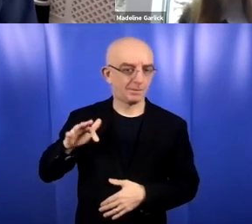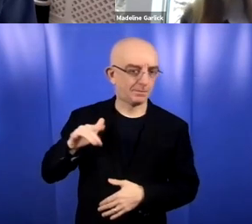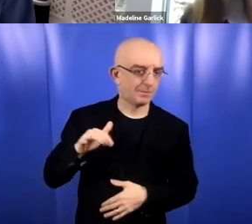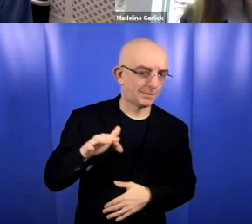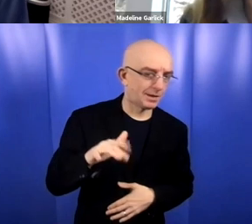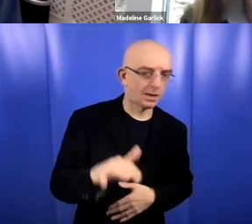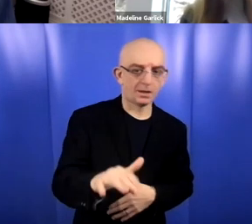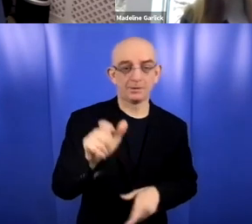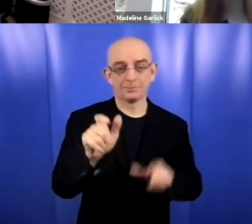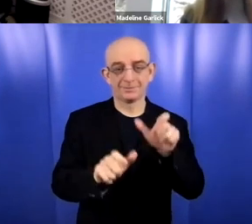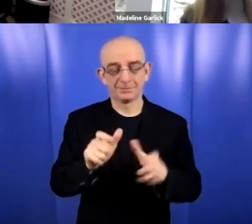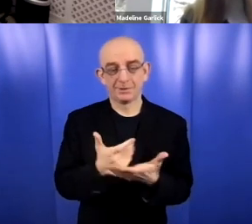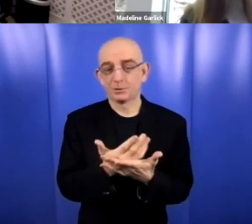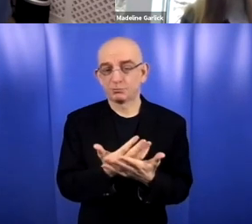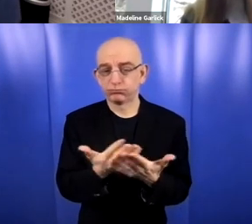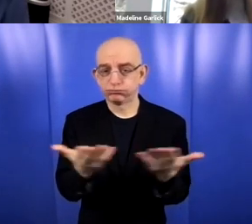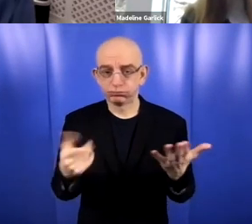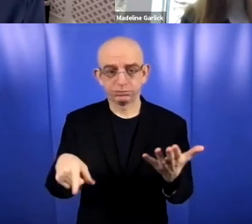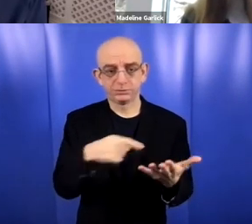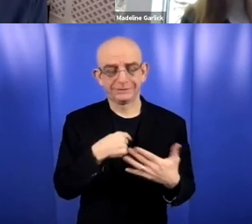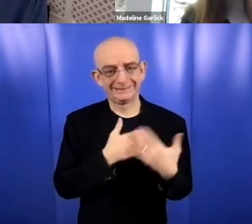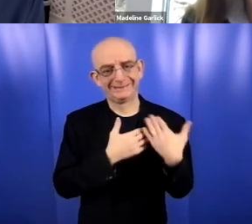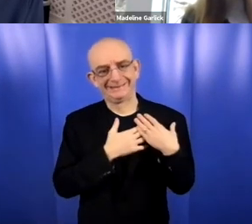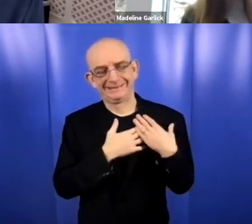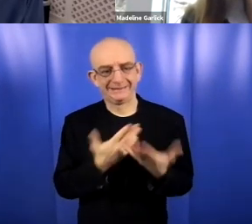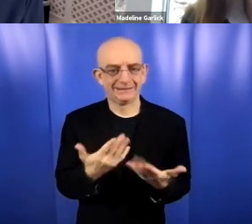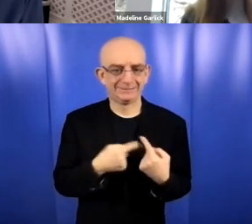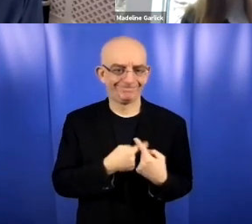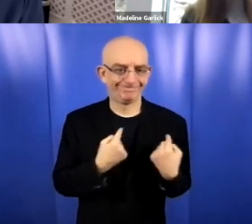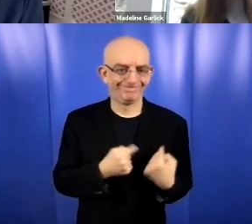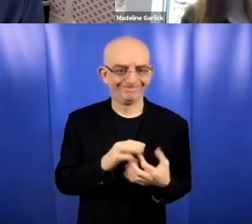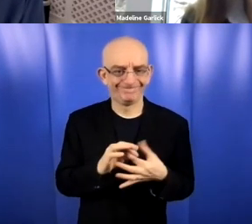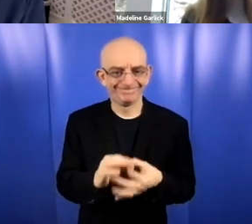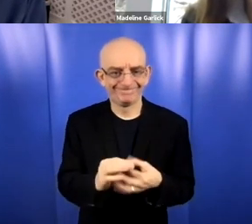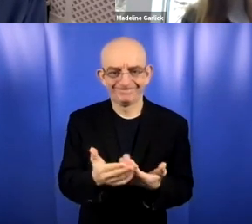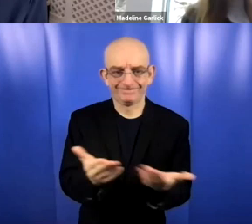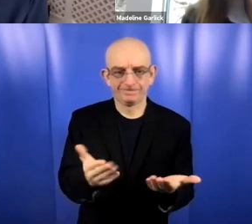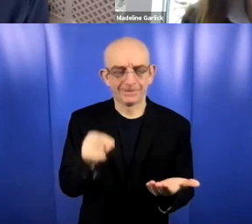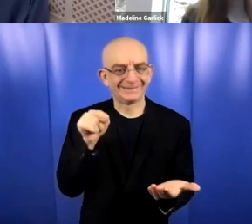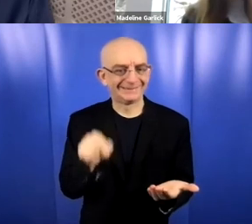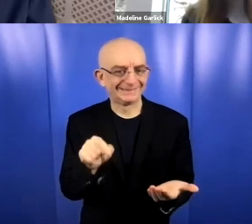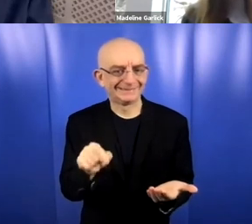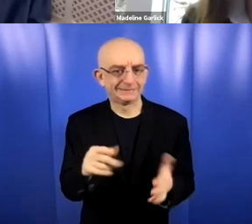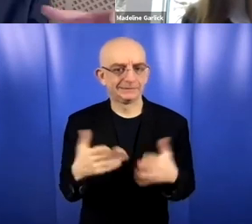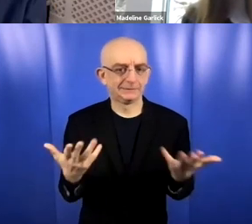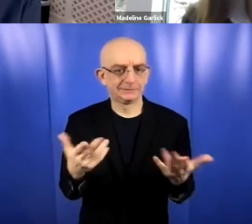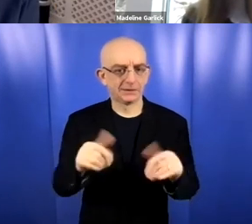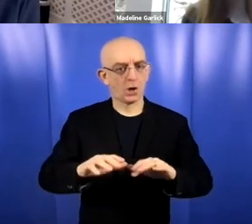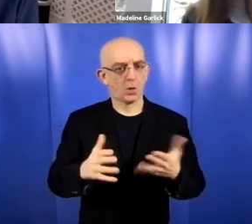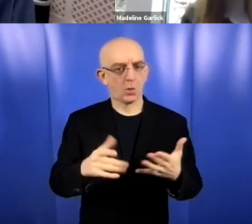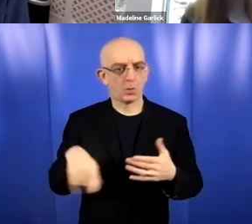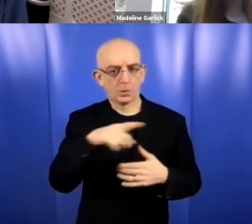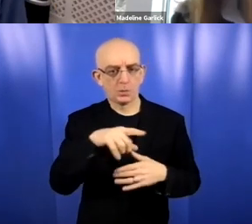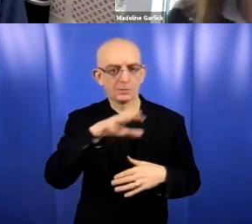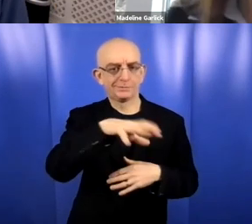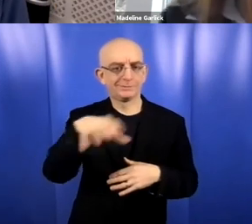is a priority to address for them in order that we can reduce